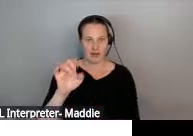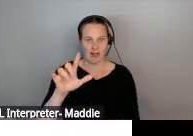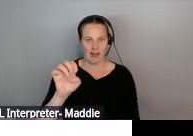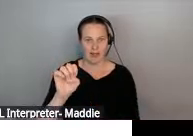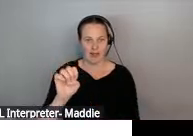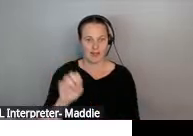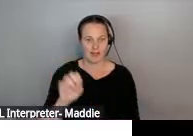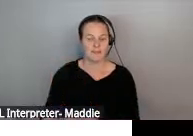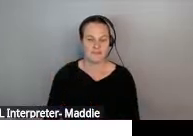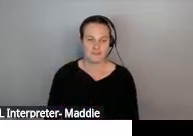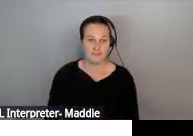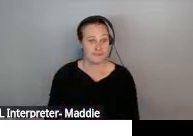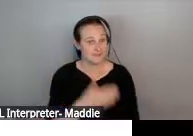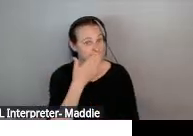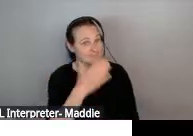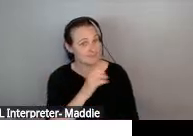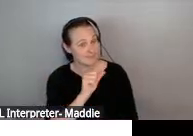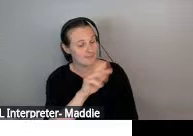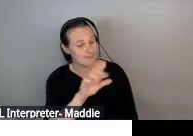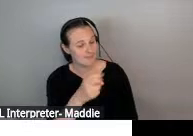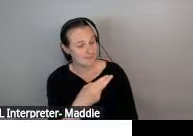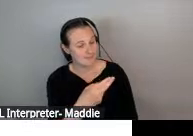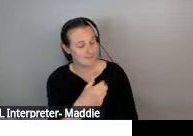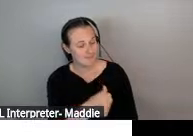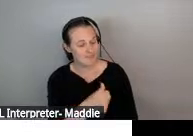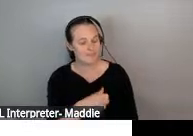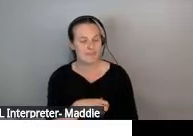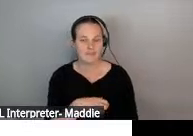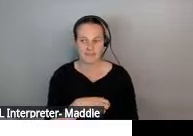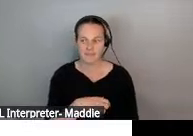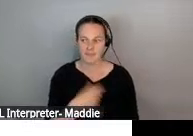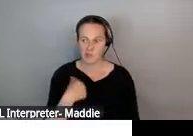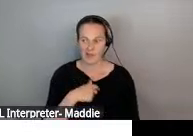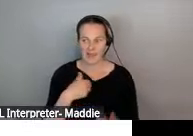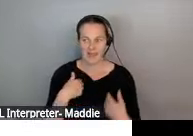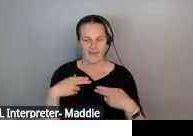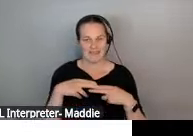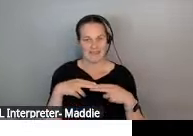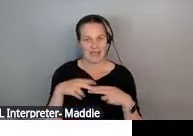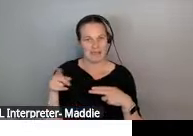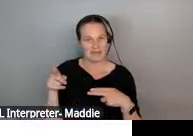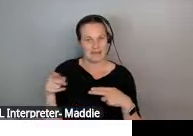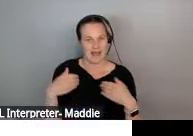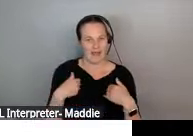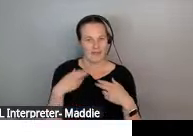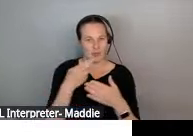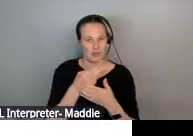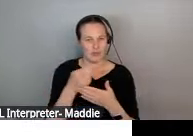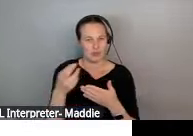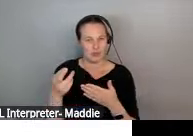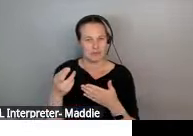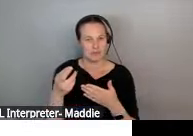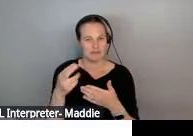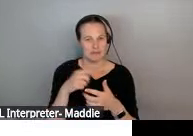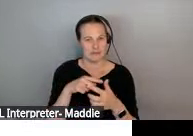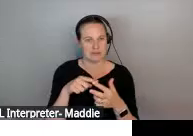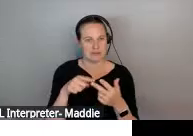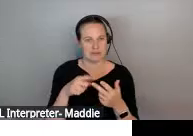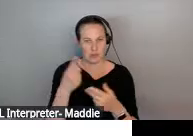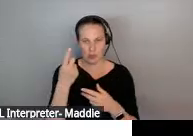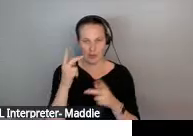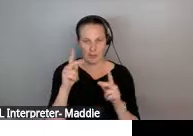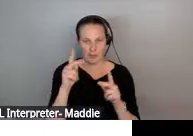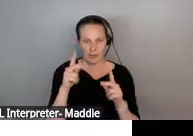All right, thanks so much, Sarah. So we have a slide here with links to some resources, and I know there was a question about how